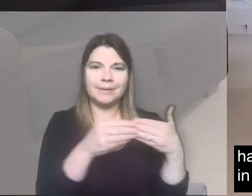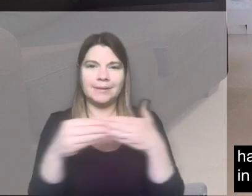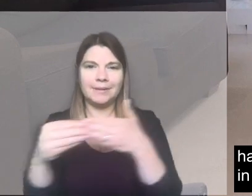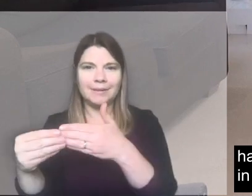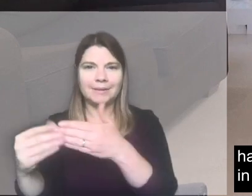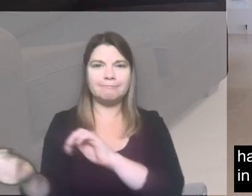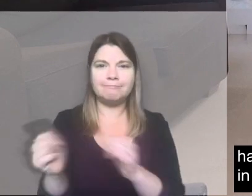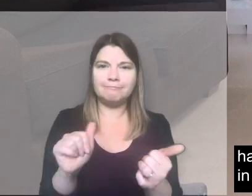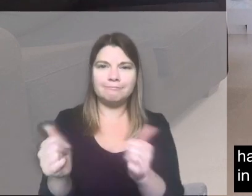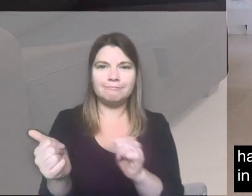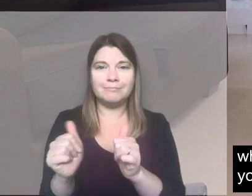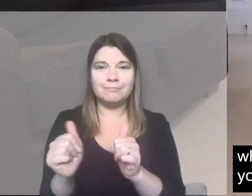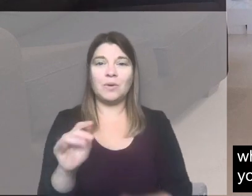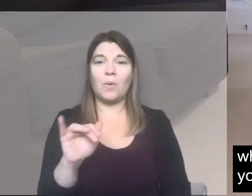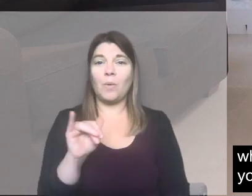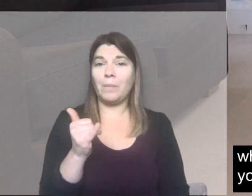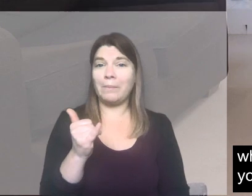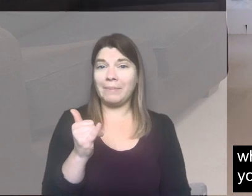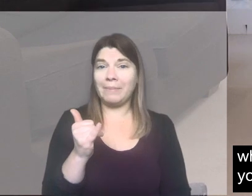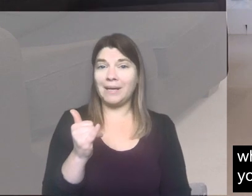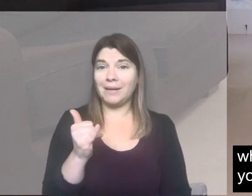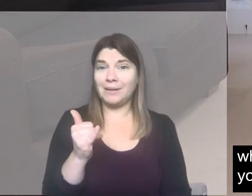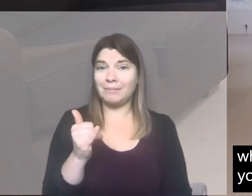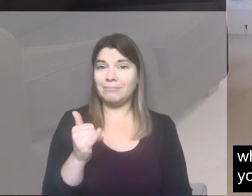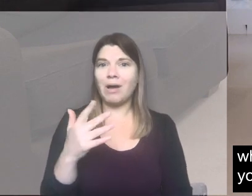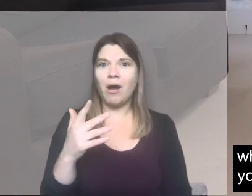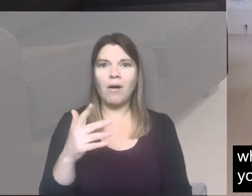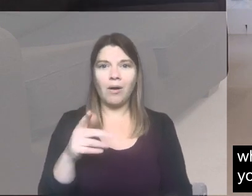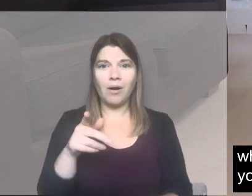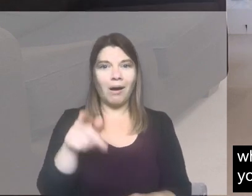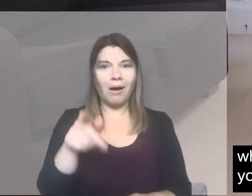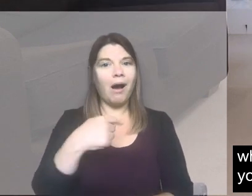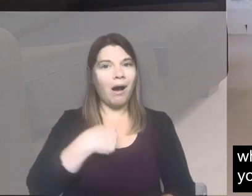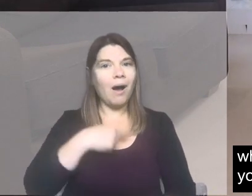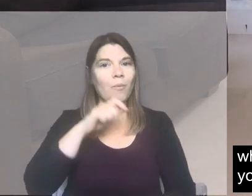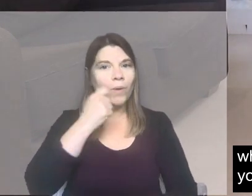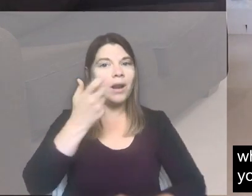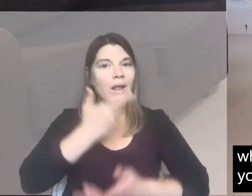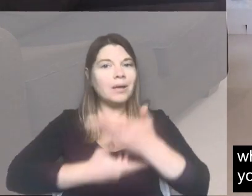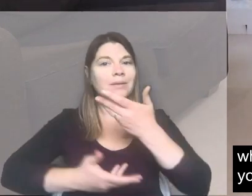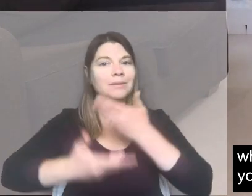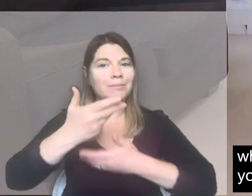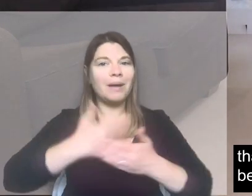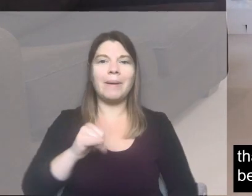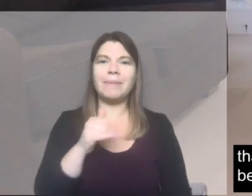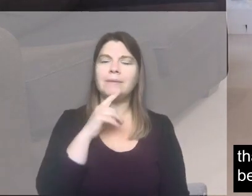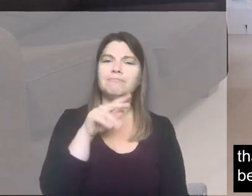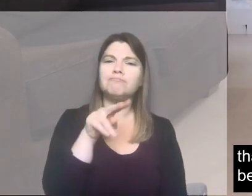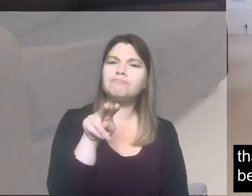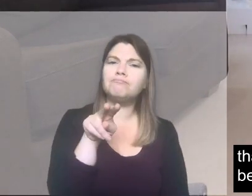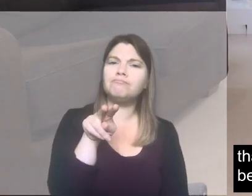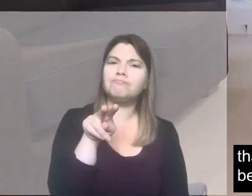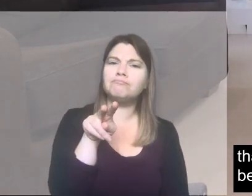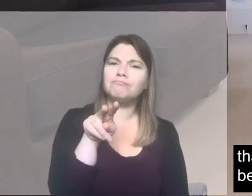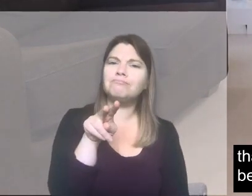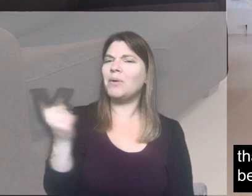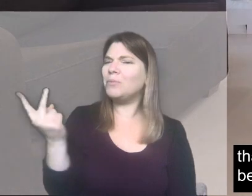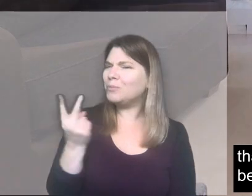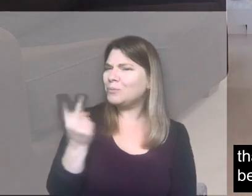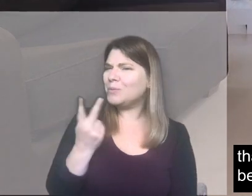in a slightly different direction to what I'm saying, then I really encourage you to go with that and to do the dance that feels right with your